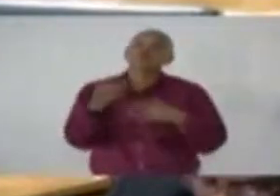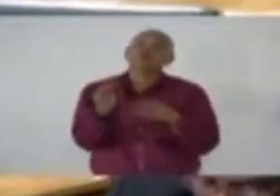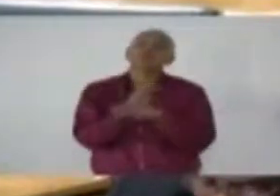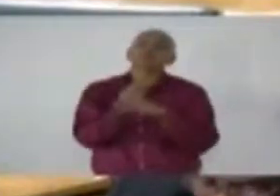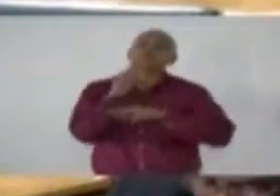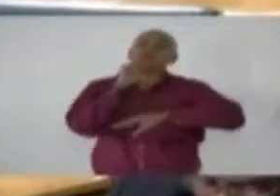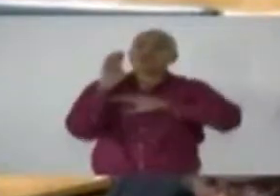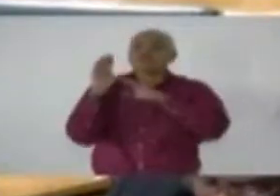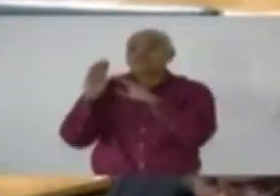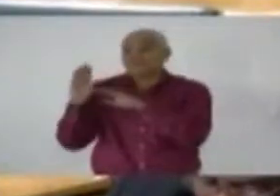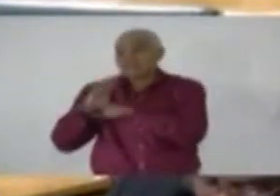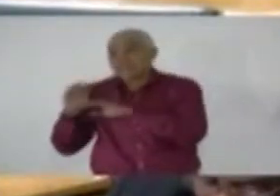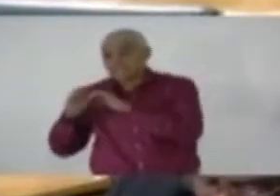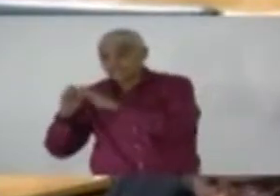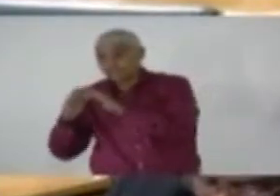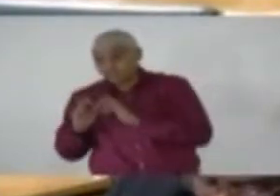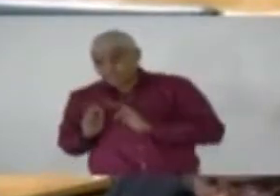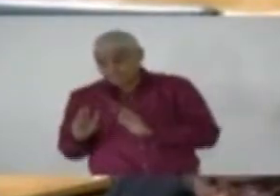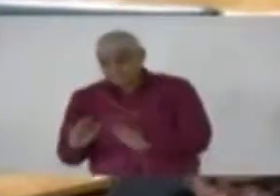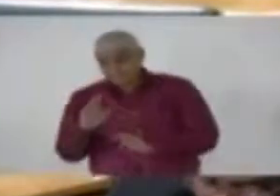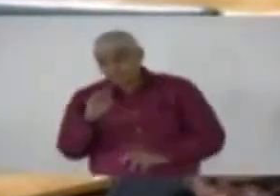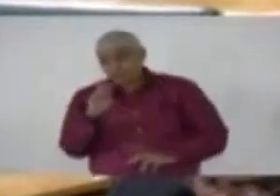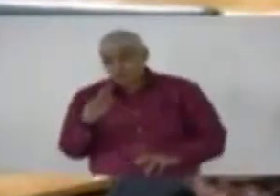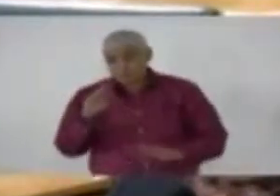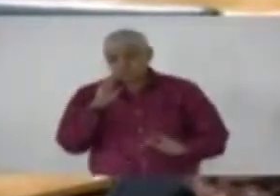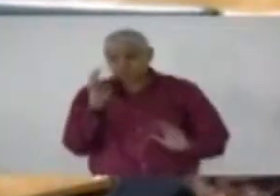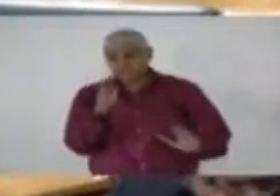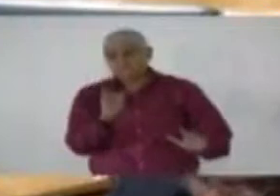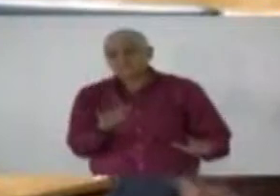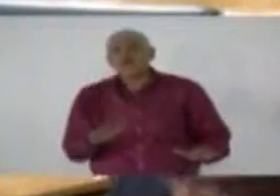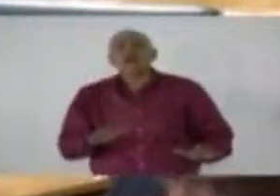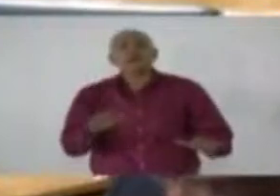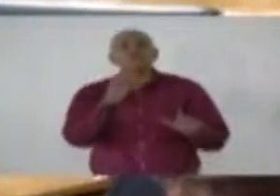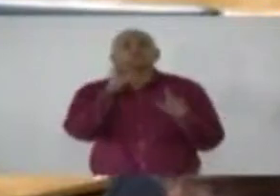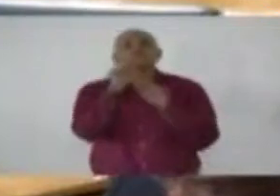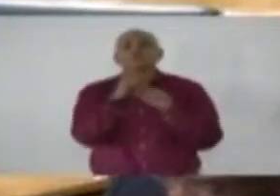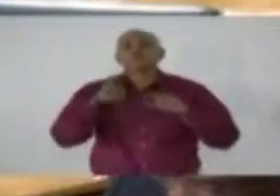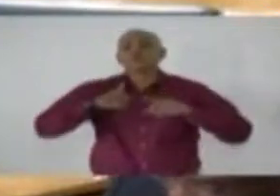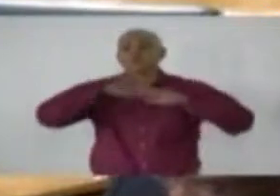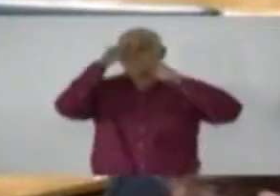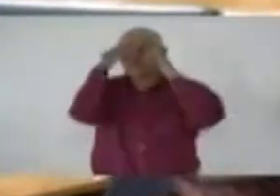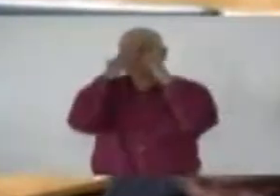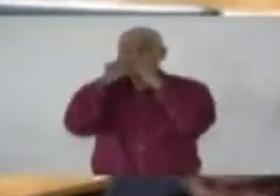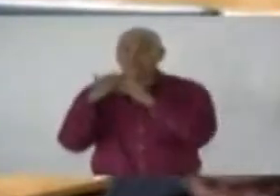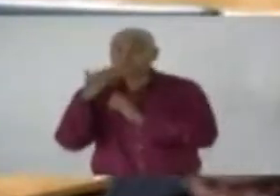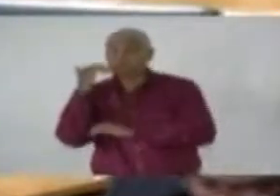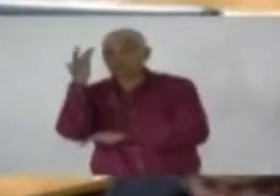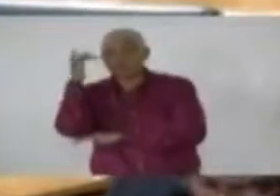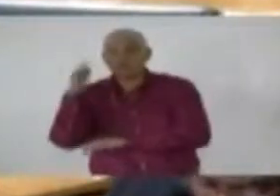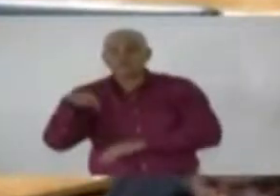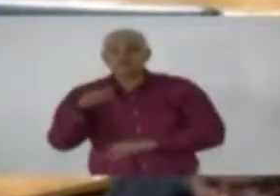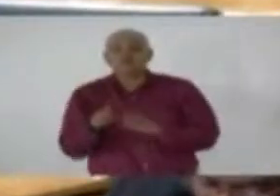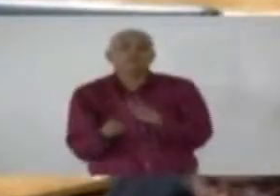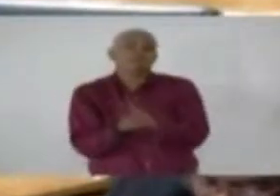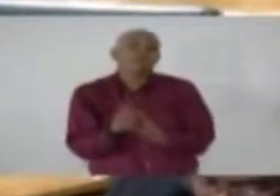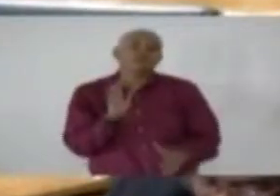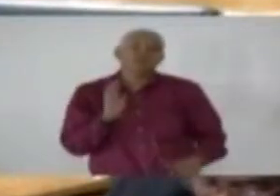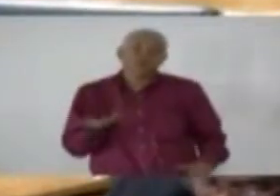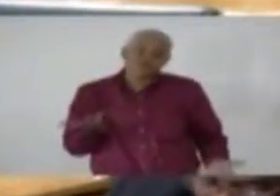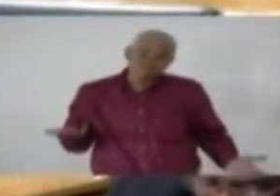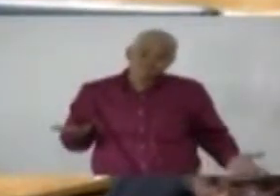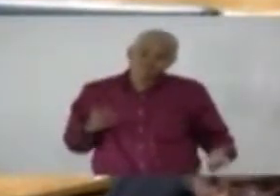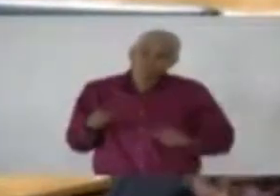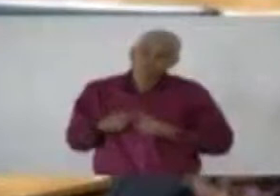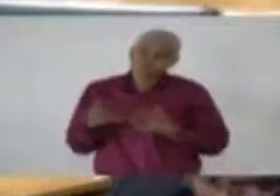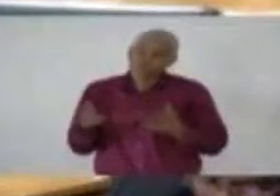of Industry, Investment and Commerce lead that action to make sure we collaborate better, because this is where they come. Of course, when they